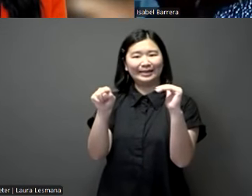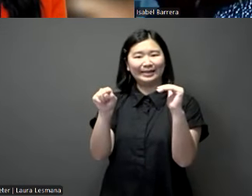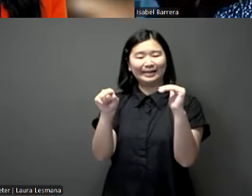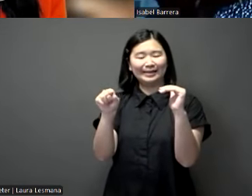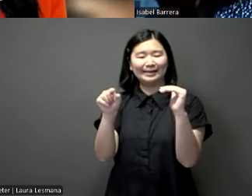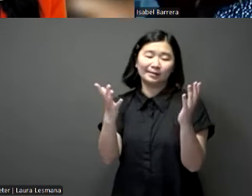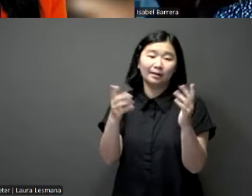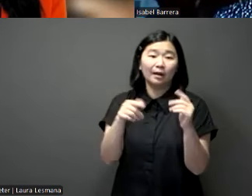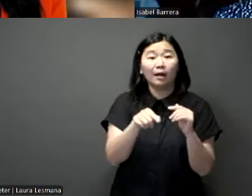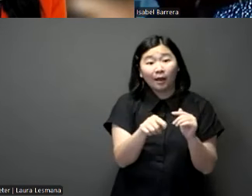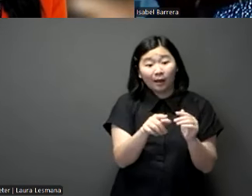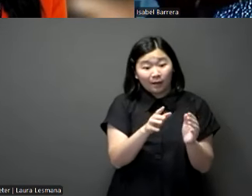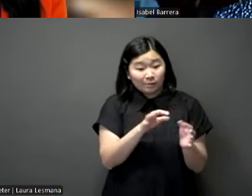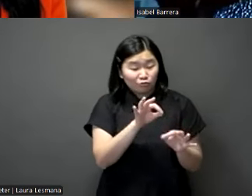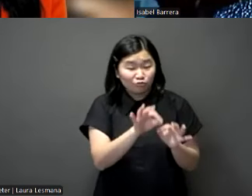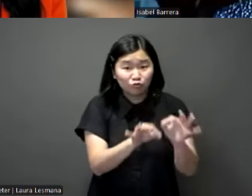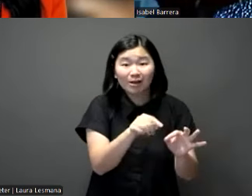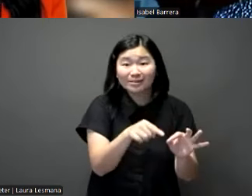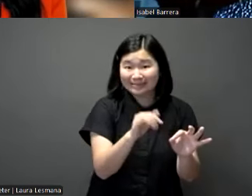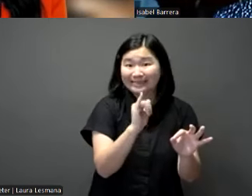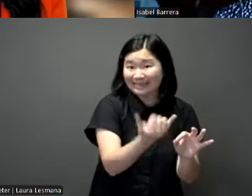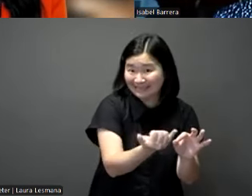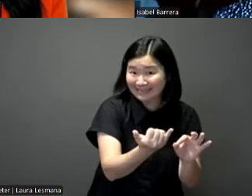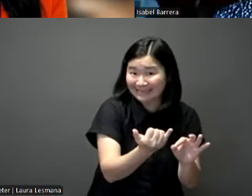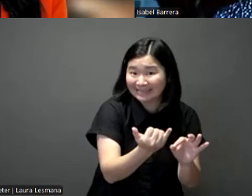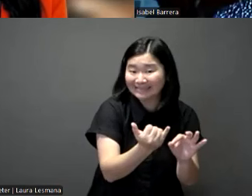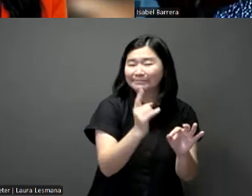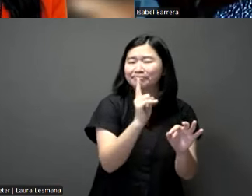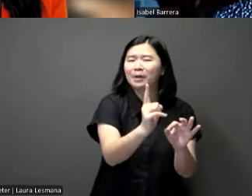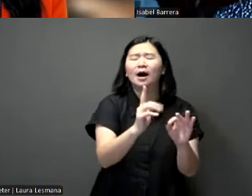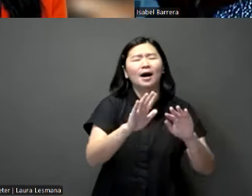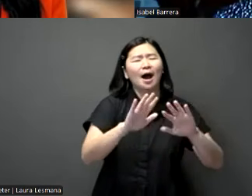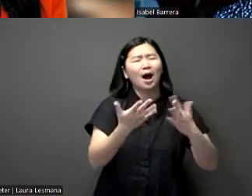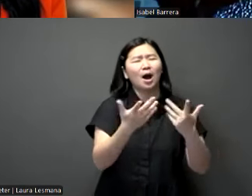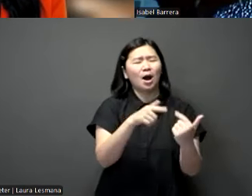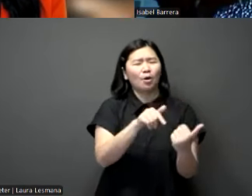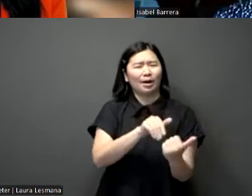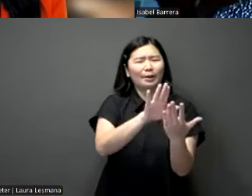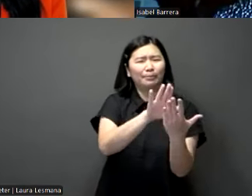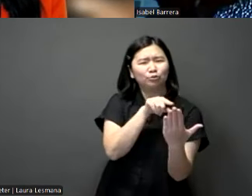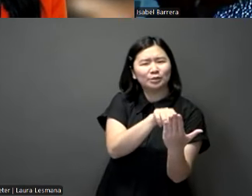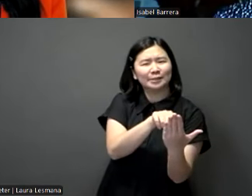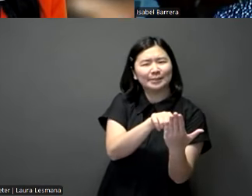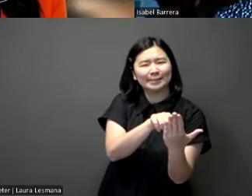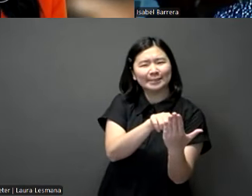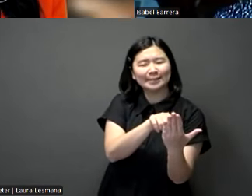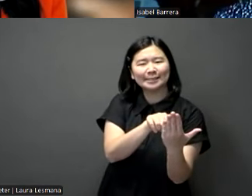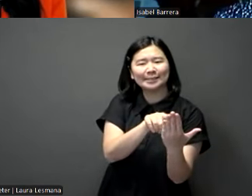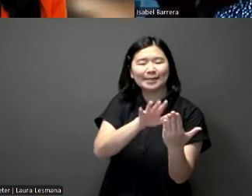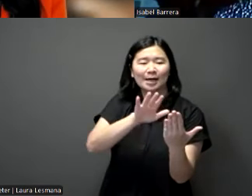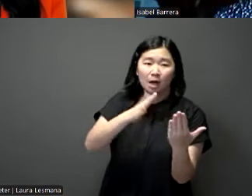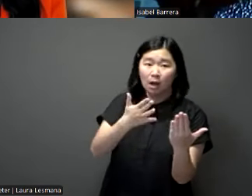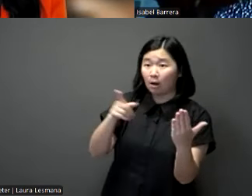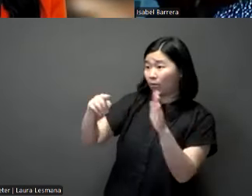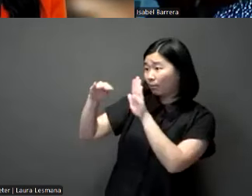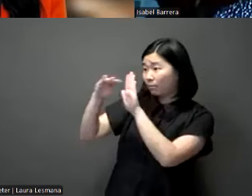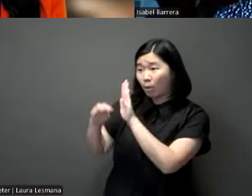What is step two? We're working in step two. We're working with intervention formulas,